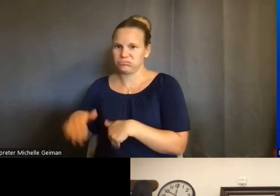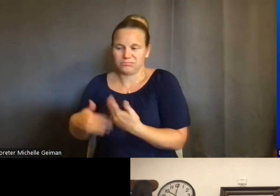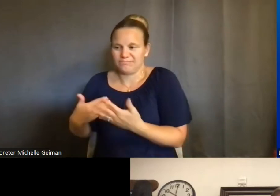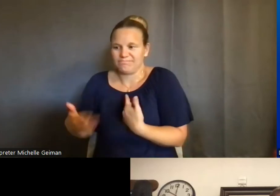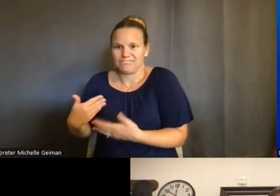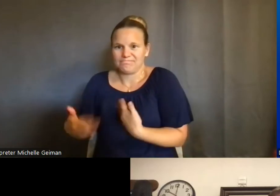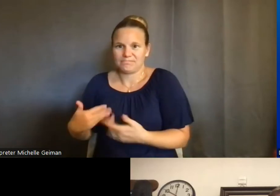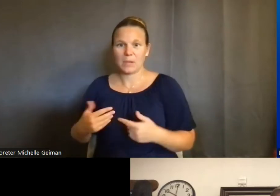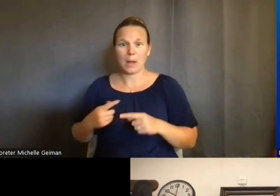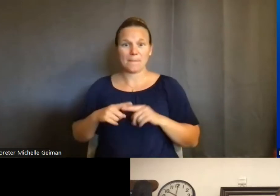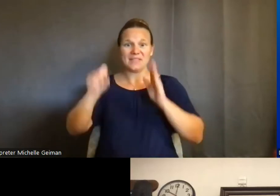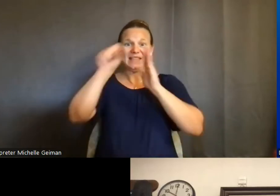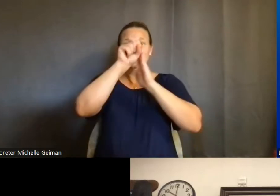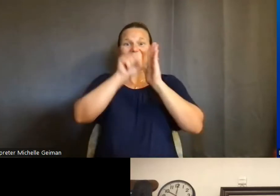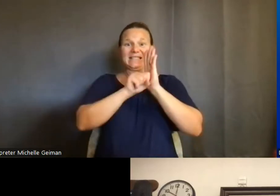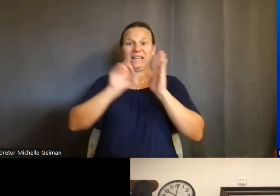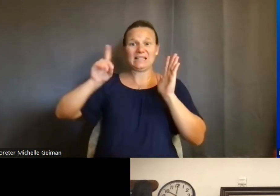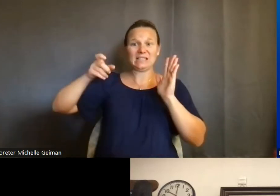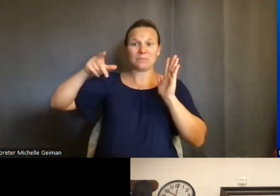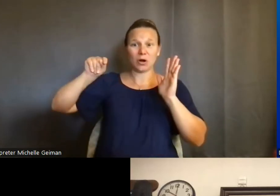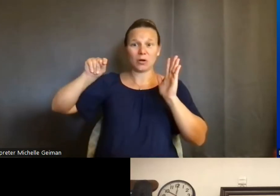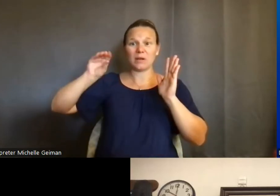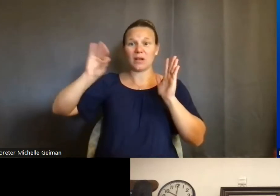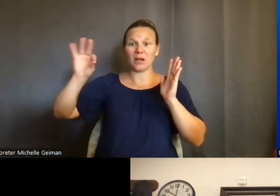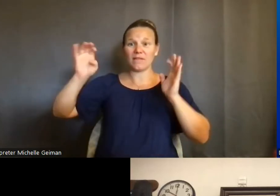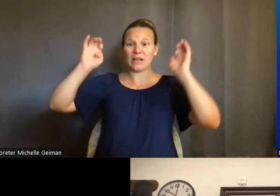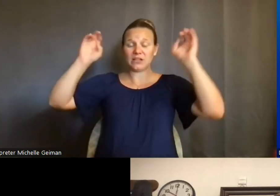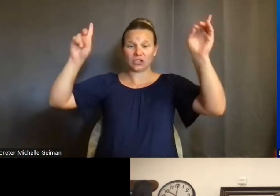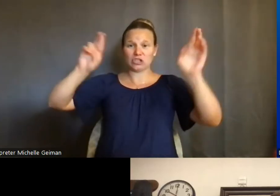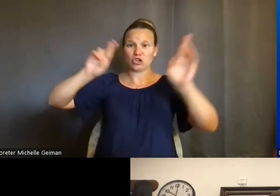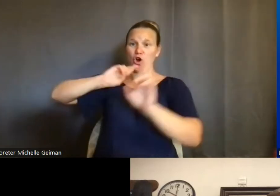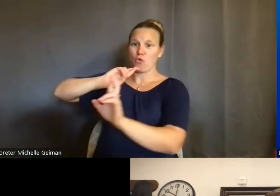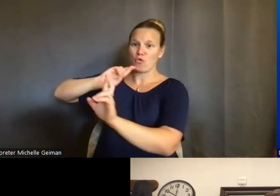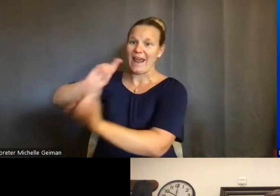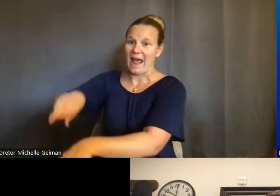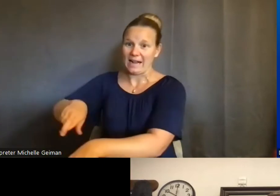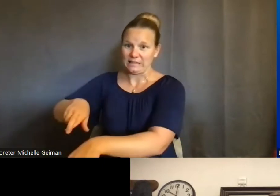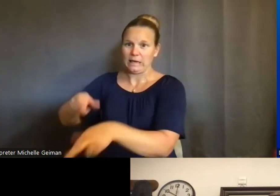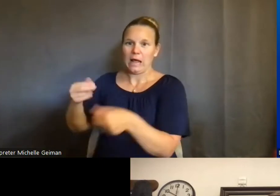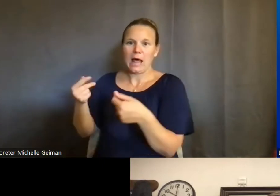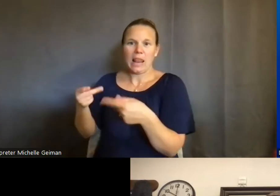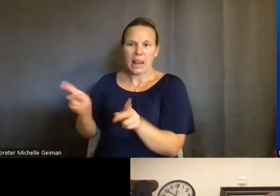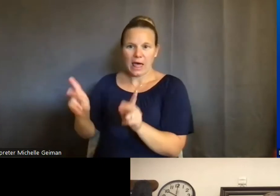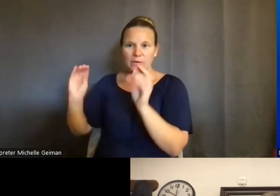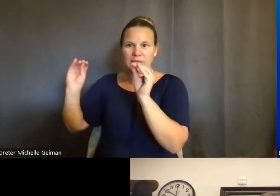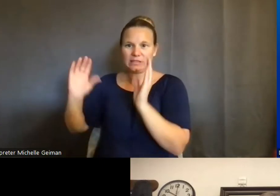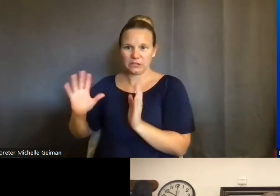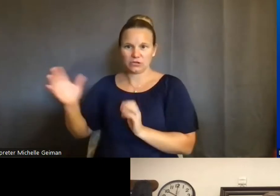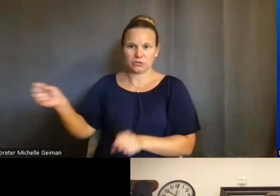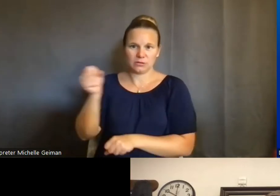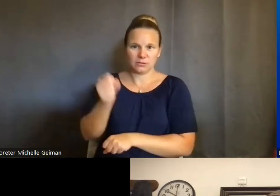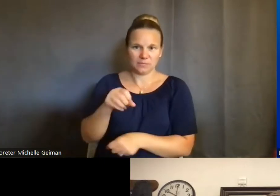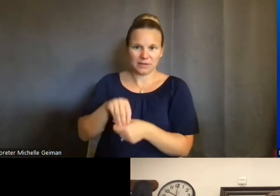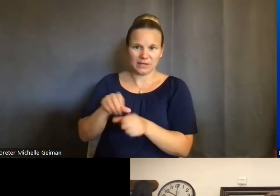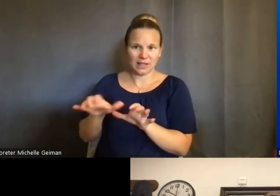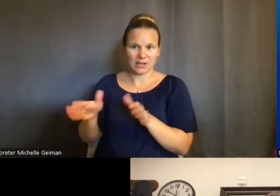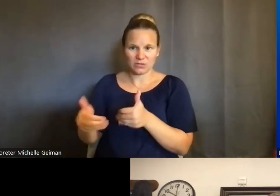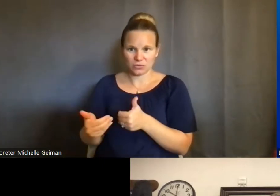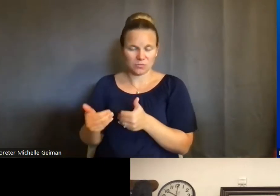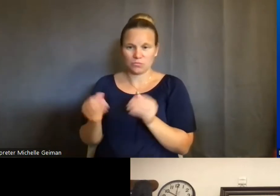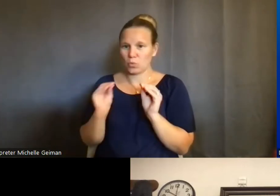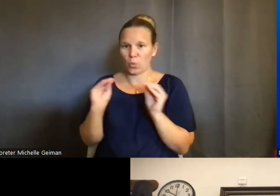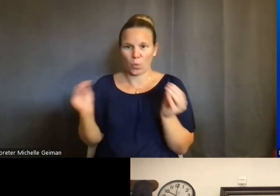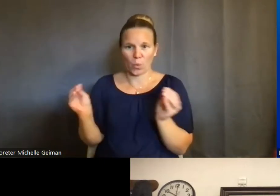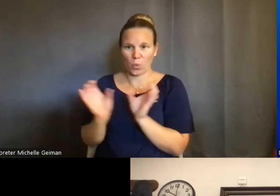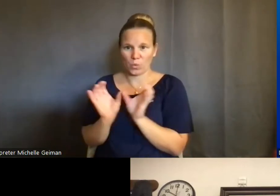departments of education are reacting to this teacher shortage, and they're allowing teachers to come into classrooms that aren't certified.